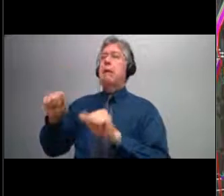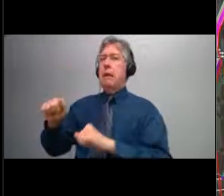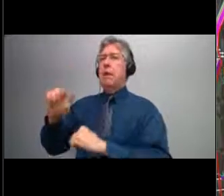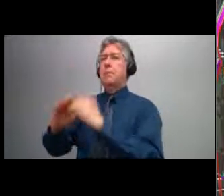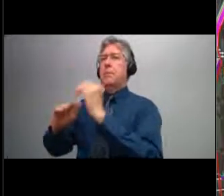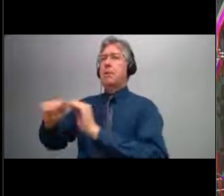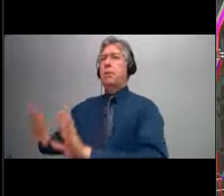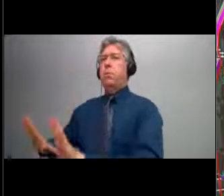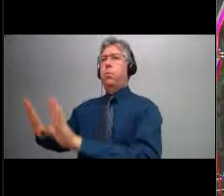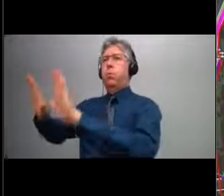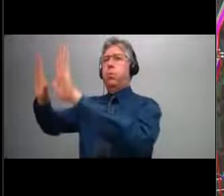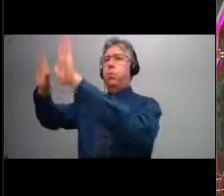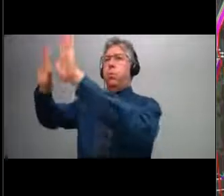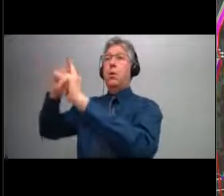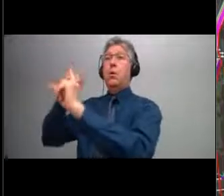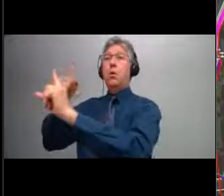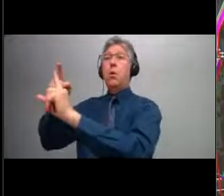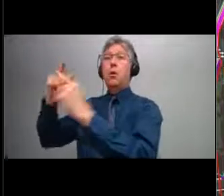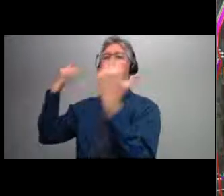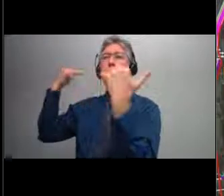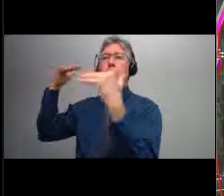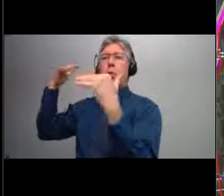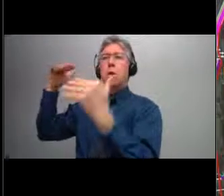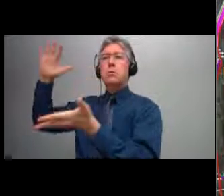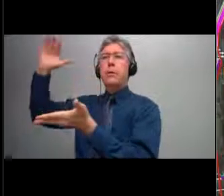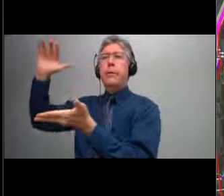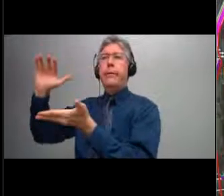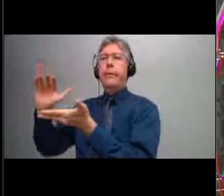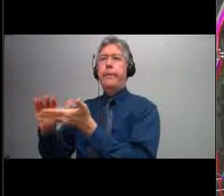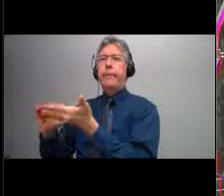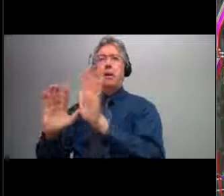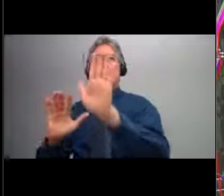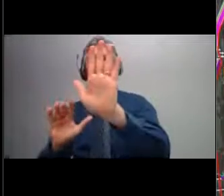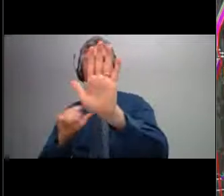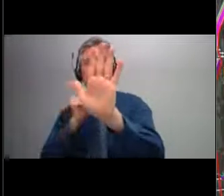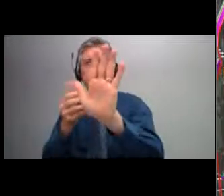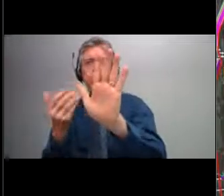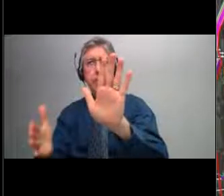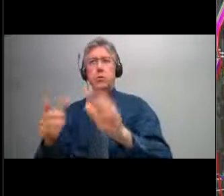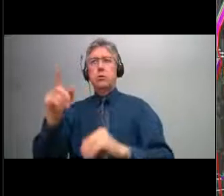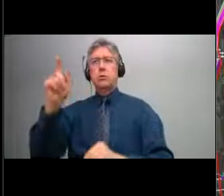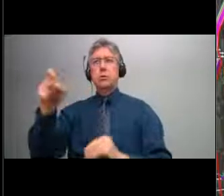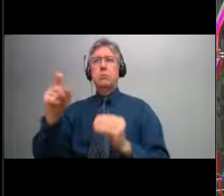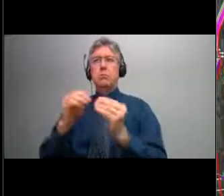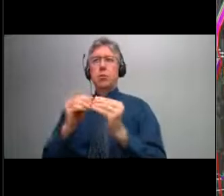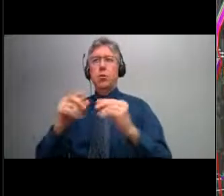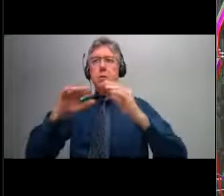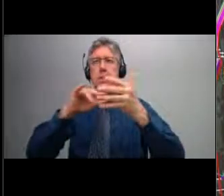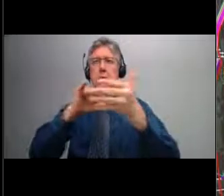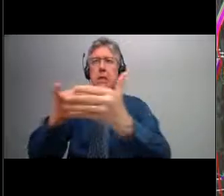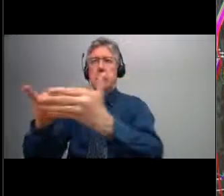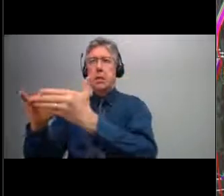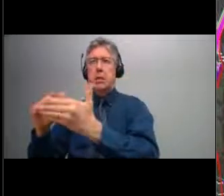These results are preliminary, and a final noise study will need to be performed as the project moves into final design.